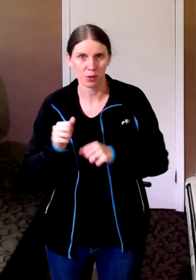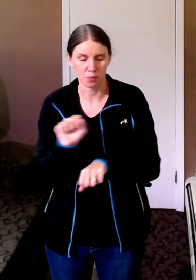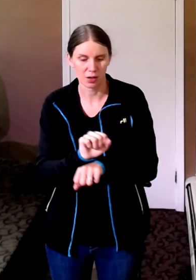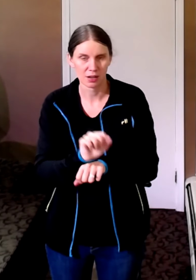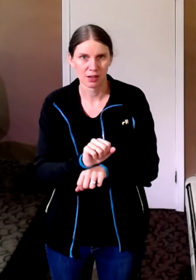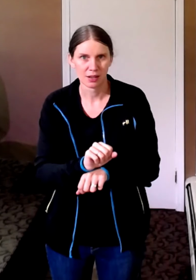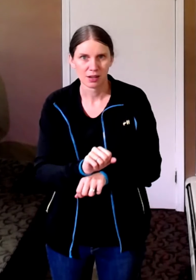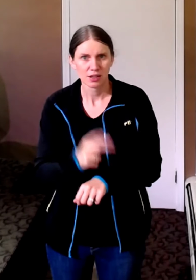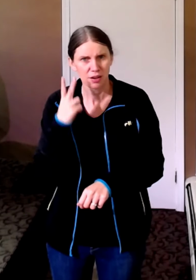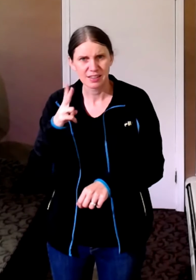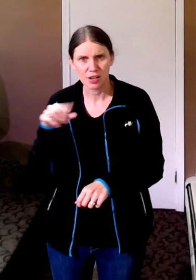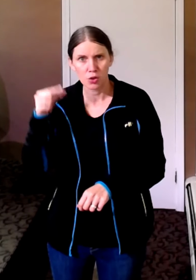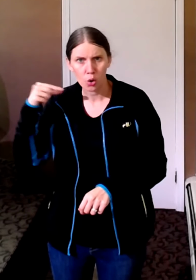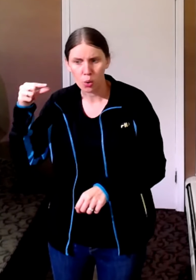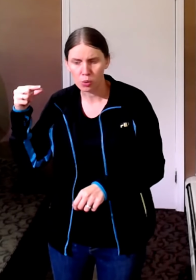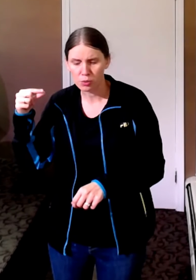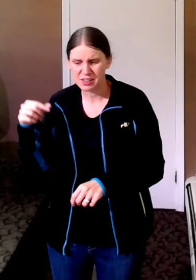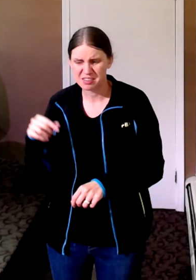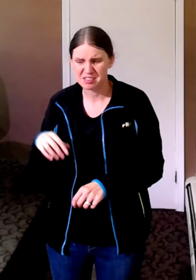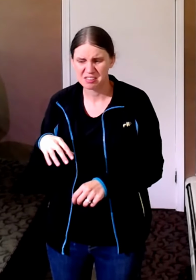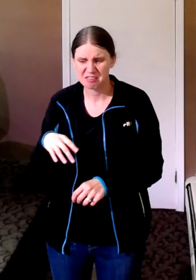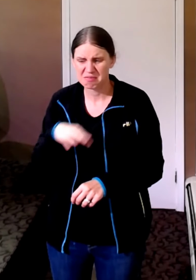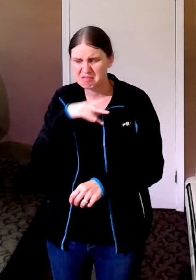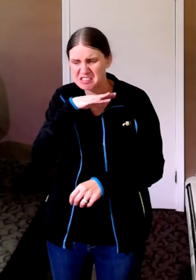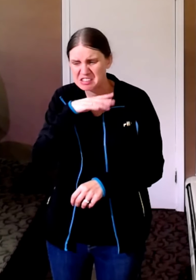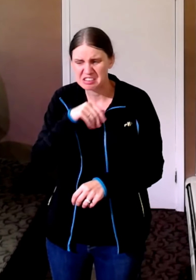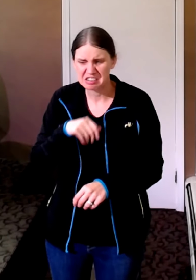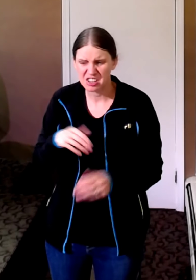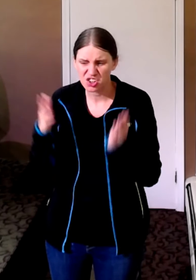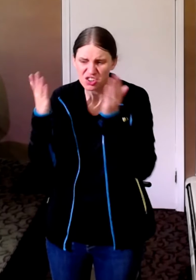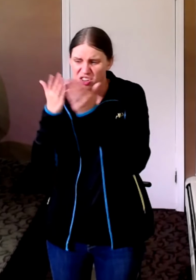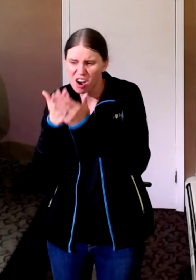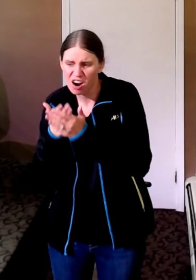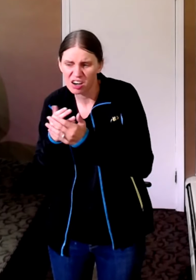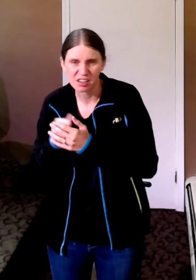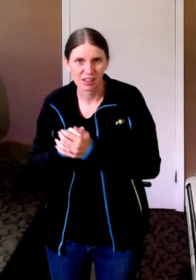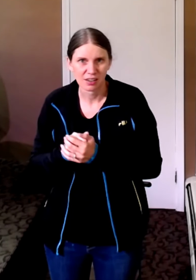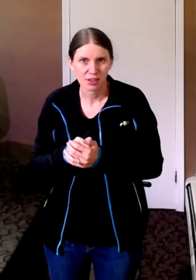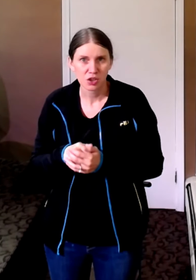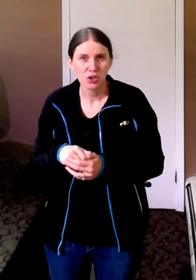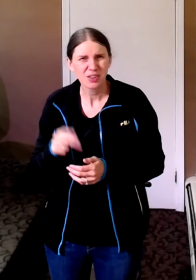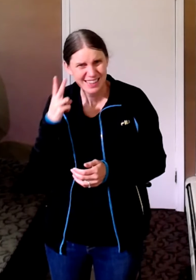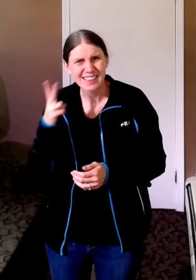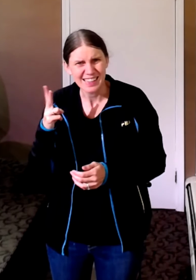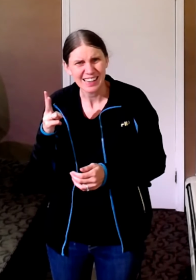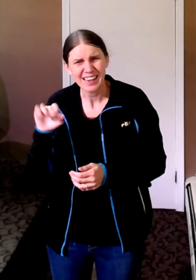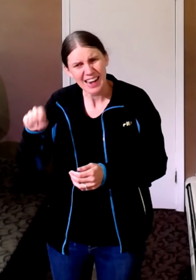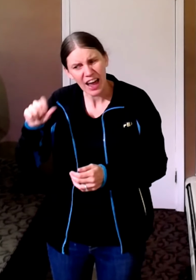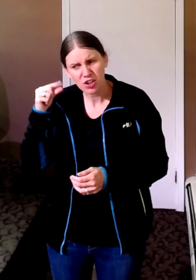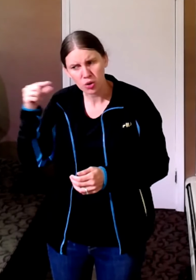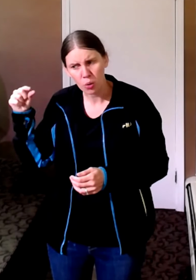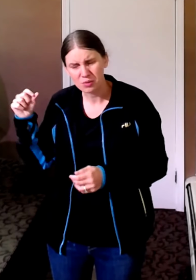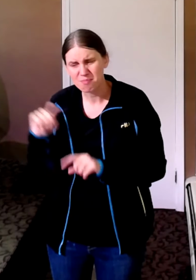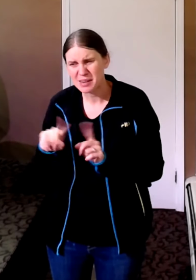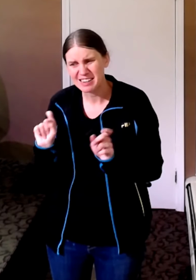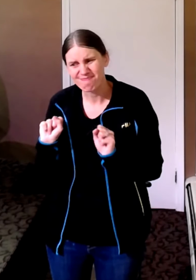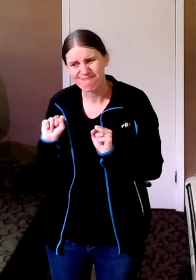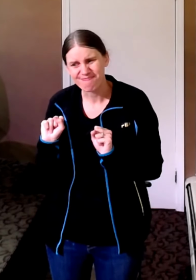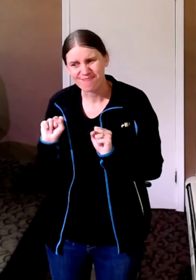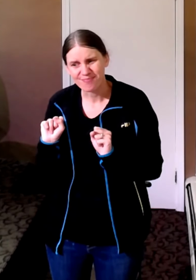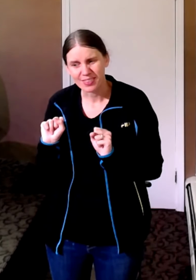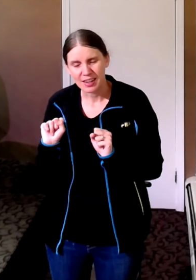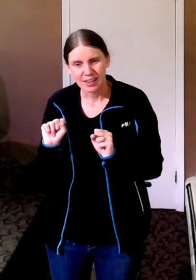a haziness, a lack of clarity, it has, you know, a dullness. You can tell it's gold, but it's, you know.